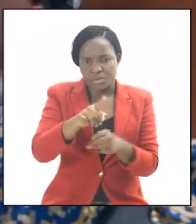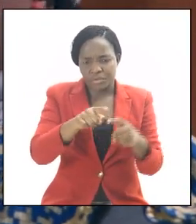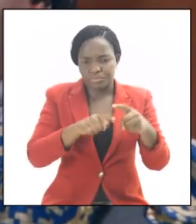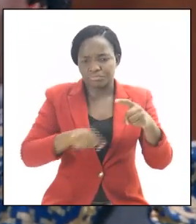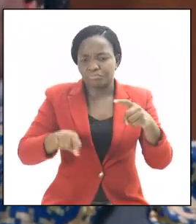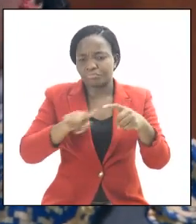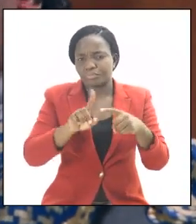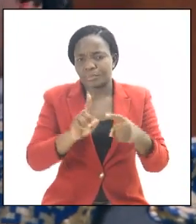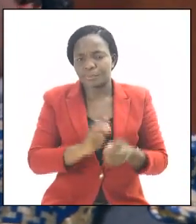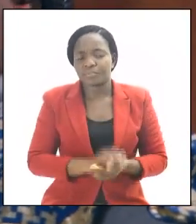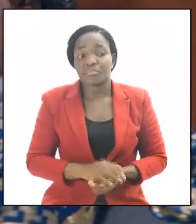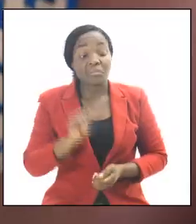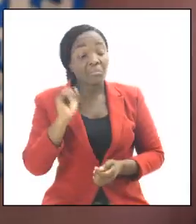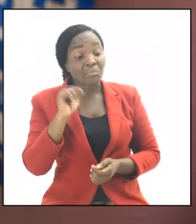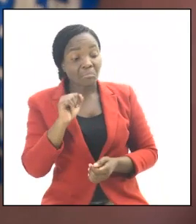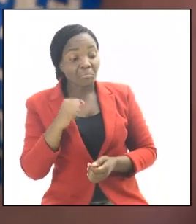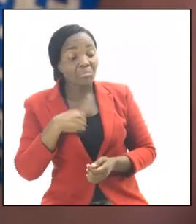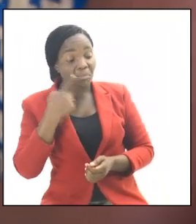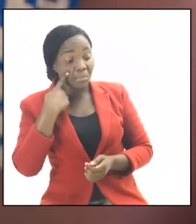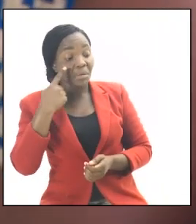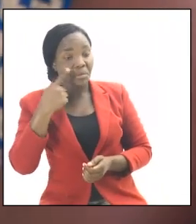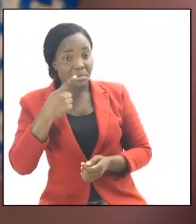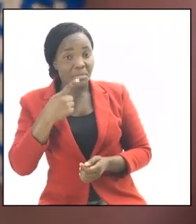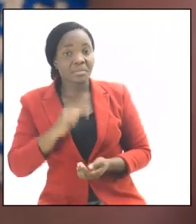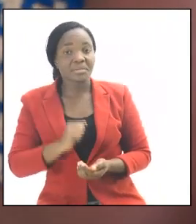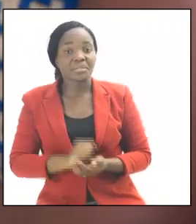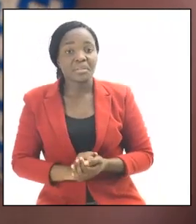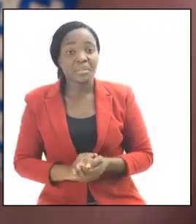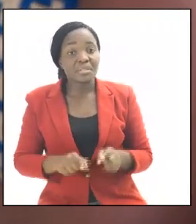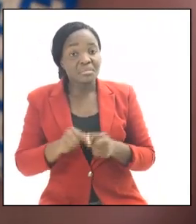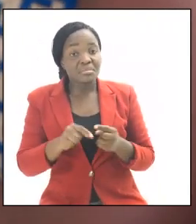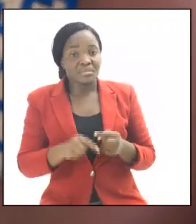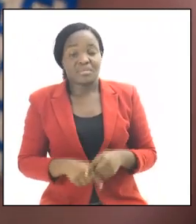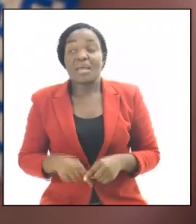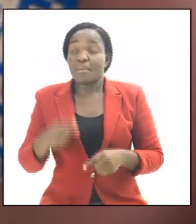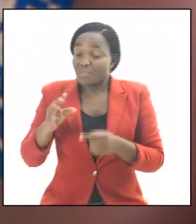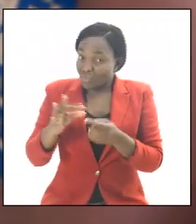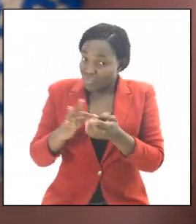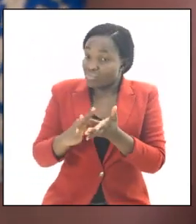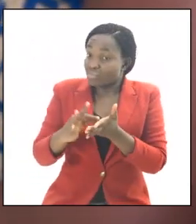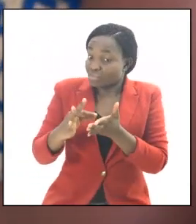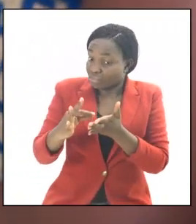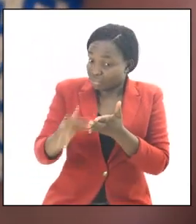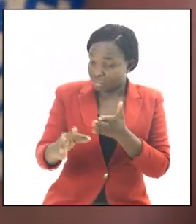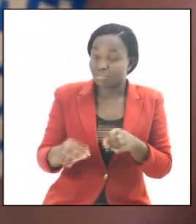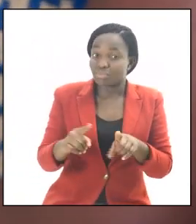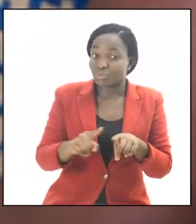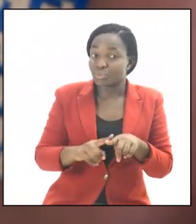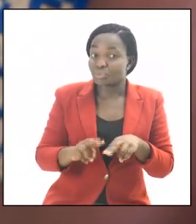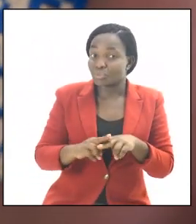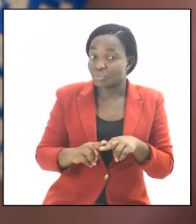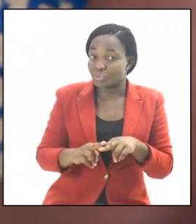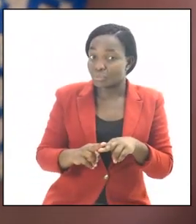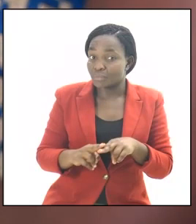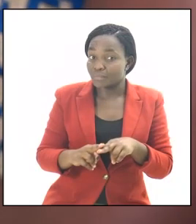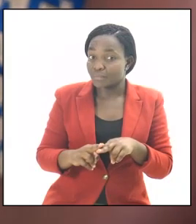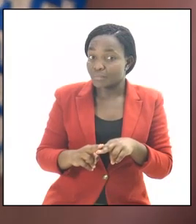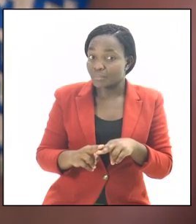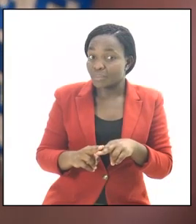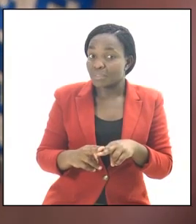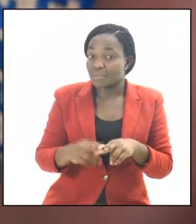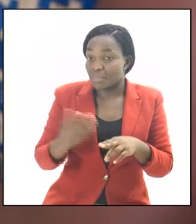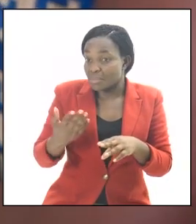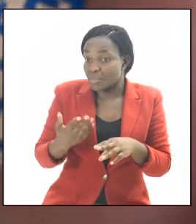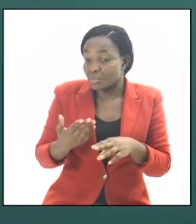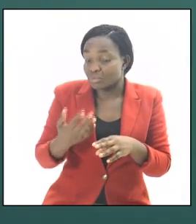I see. There's even a formula one can use to work out the area inside a circle, like if you wanted to put icing on a